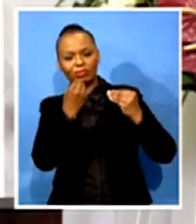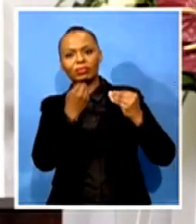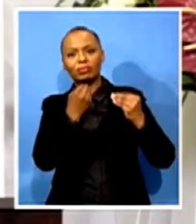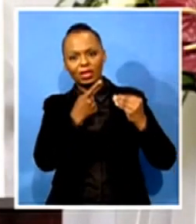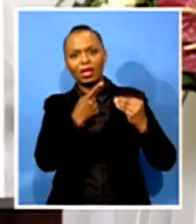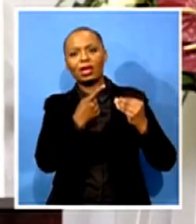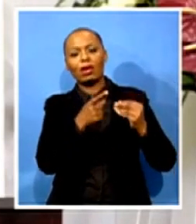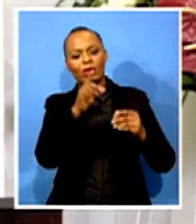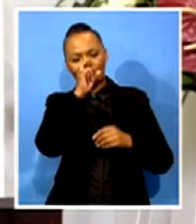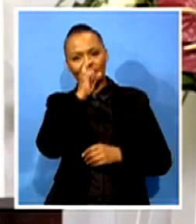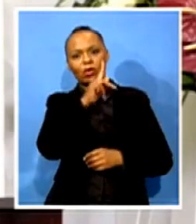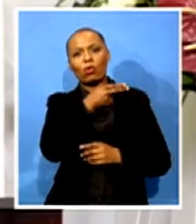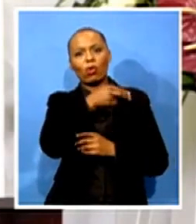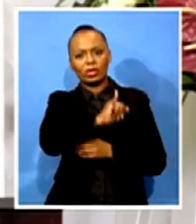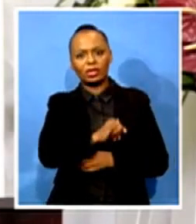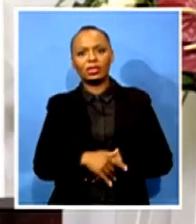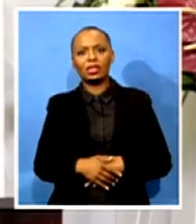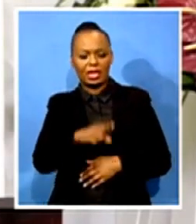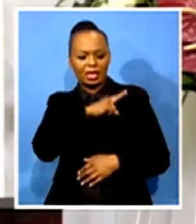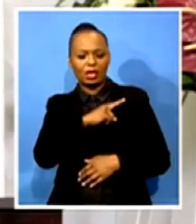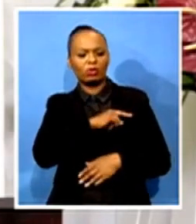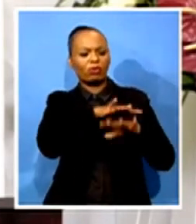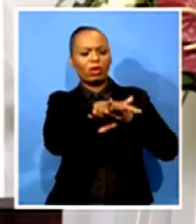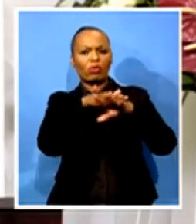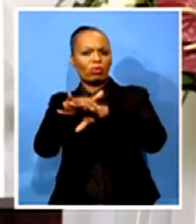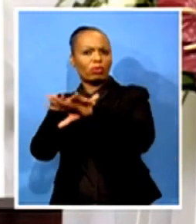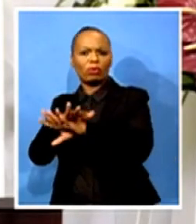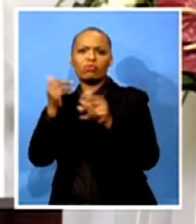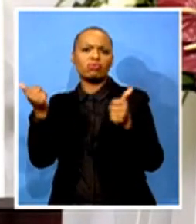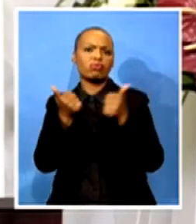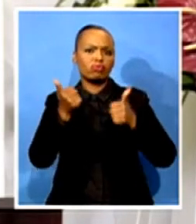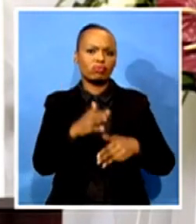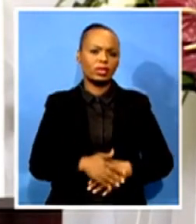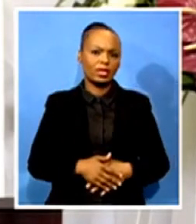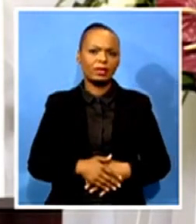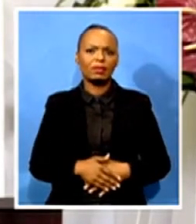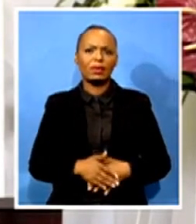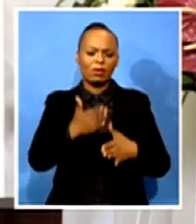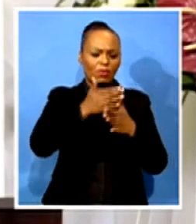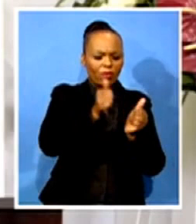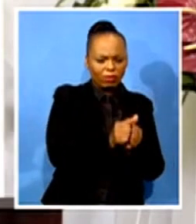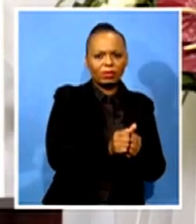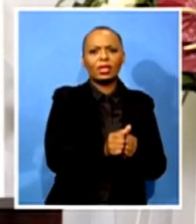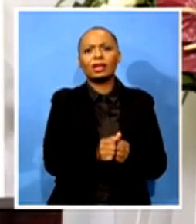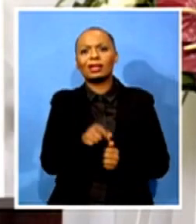hlobo. Sasebenza no Strauss Daily helped us